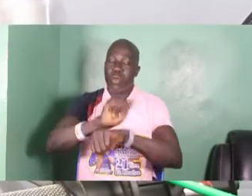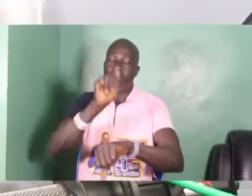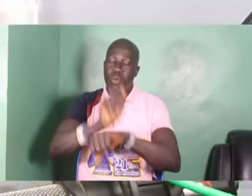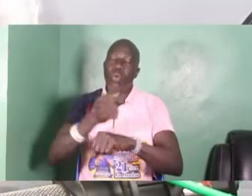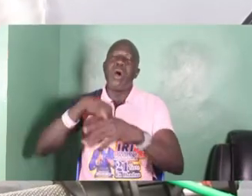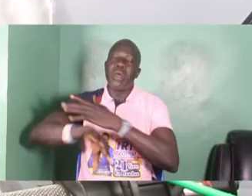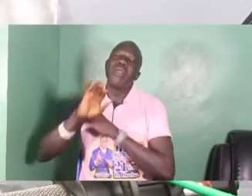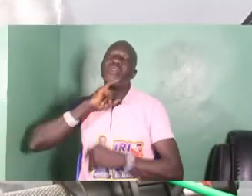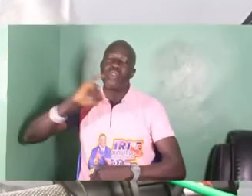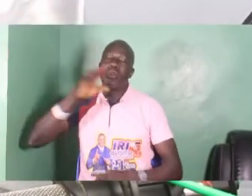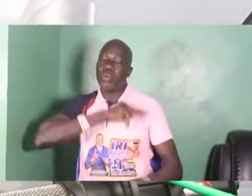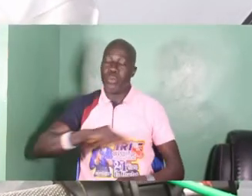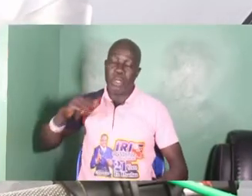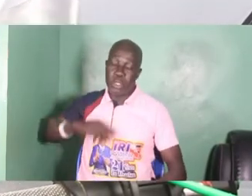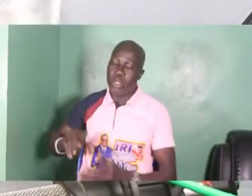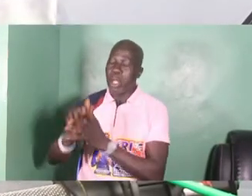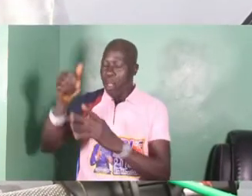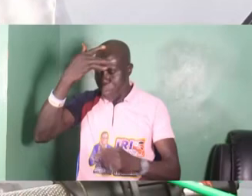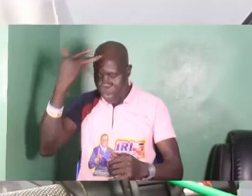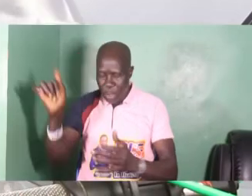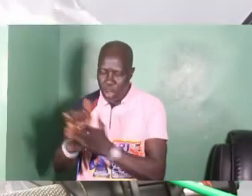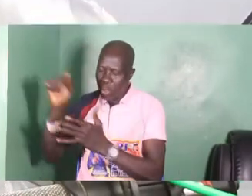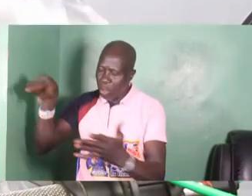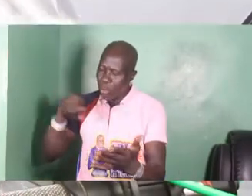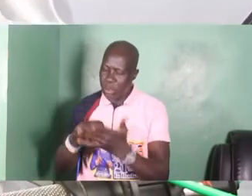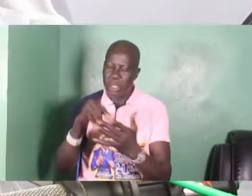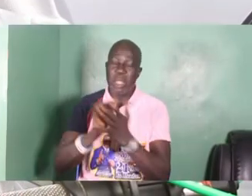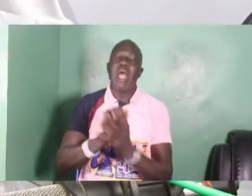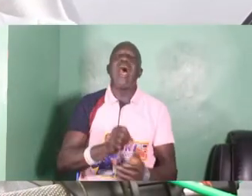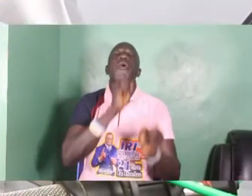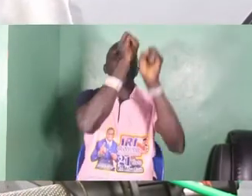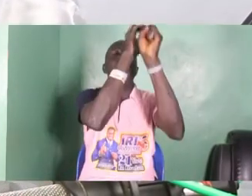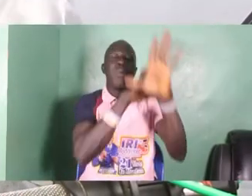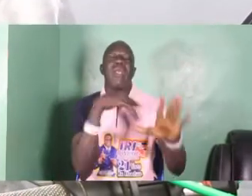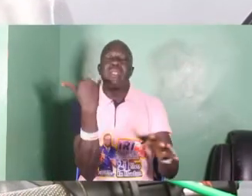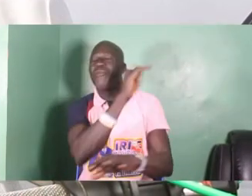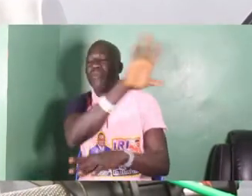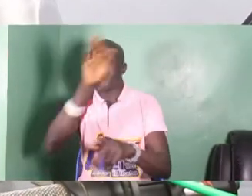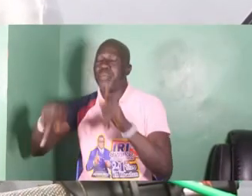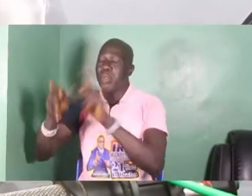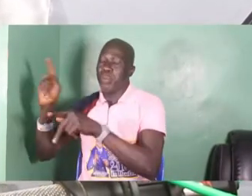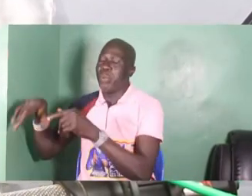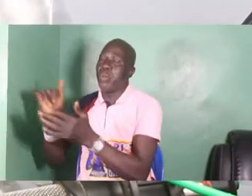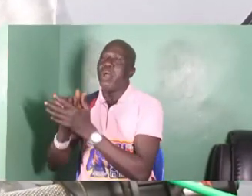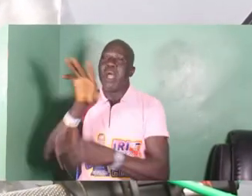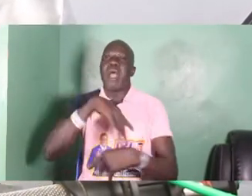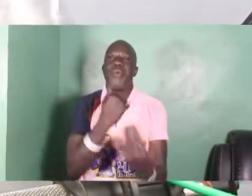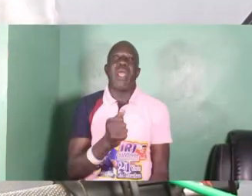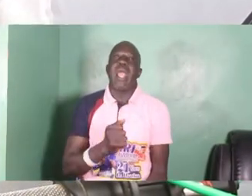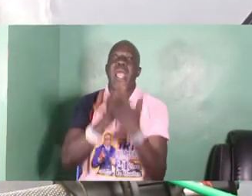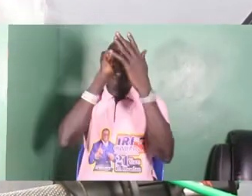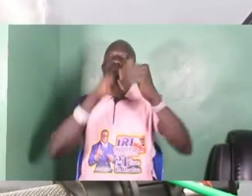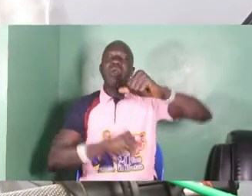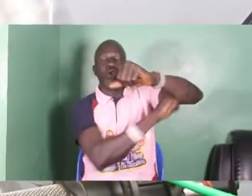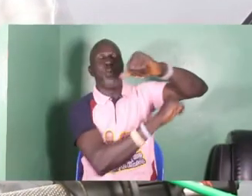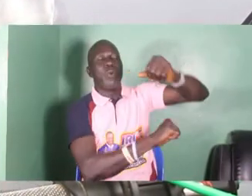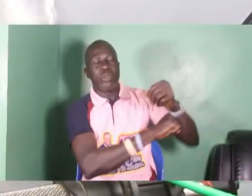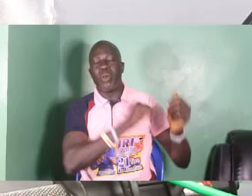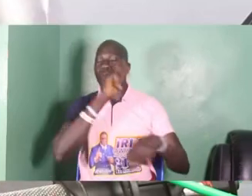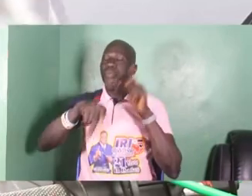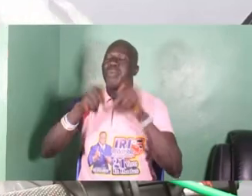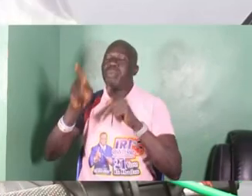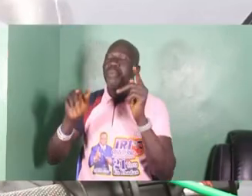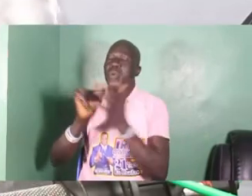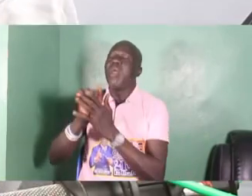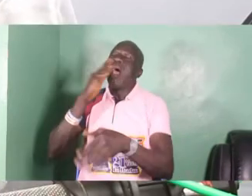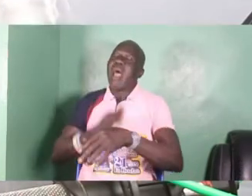ni. Isn't his ministry nítorí náà. Because of this. A ó fi bùkún fún àwọn ènìyàn. Will you need to bless people? A ó dẹ̀ fi ran àwọn ènìyàn lọ́wọ́. And you to assist